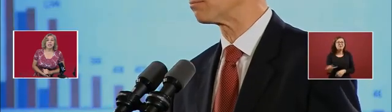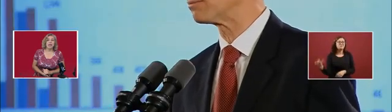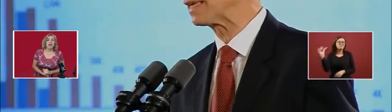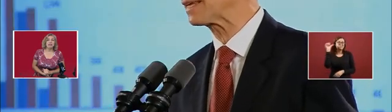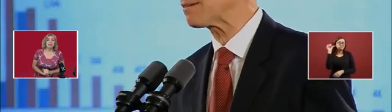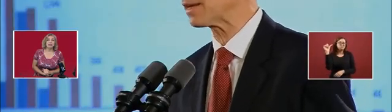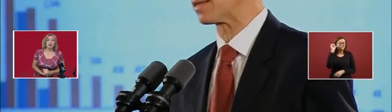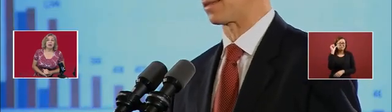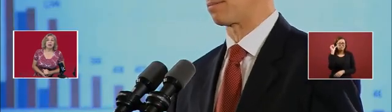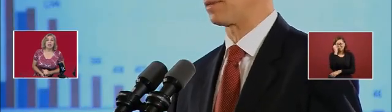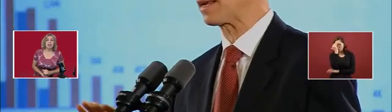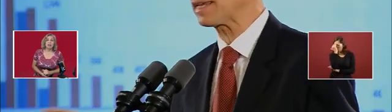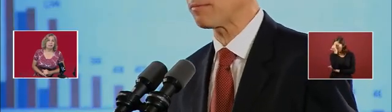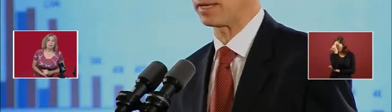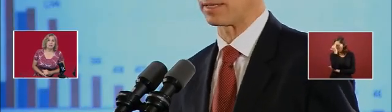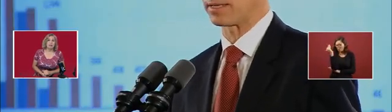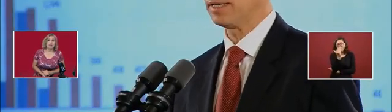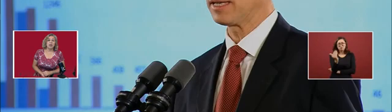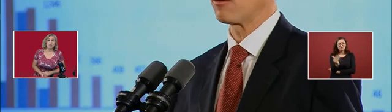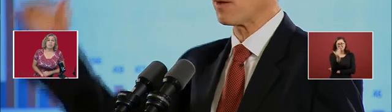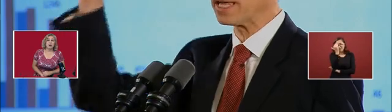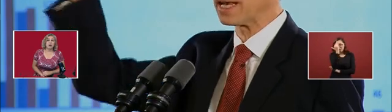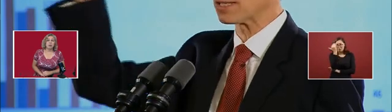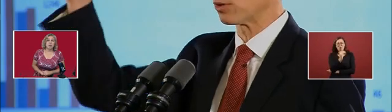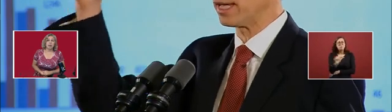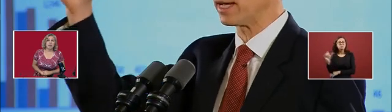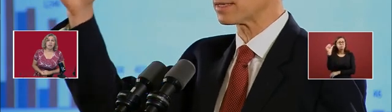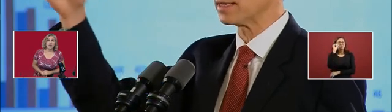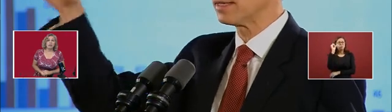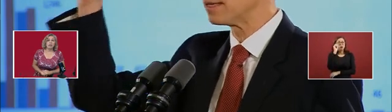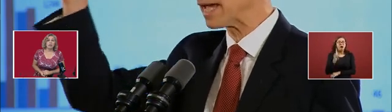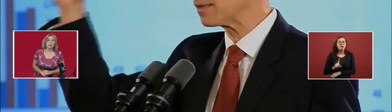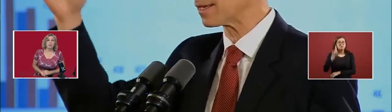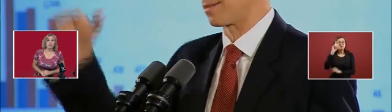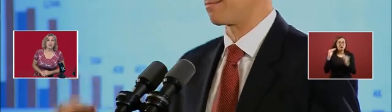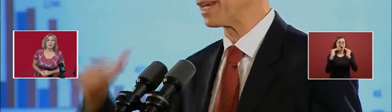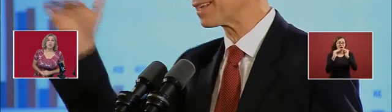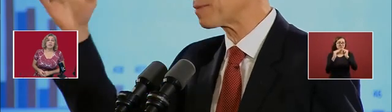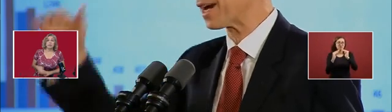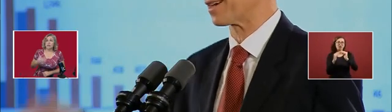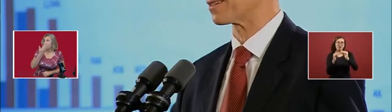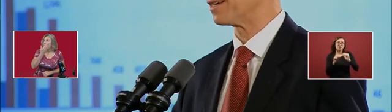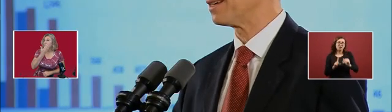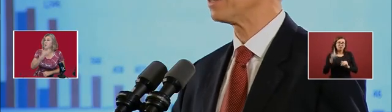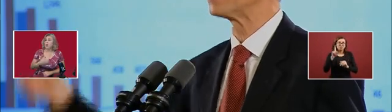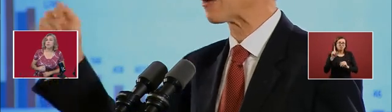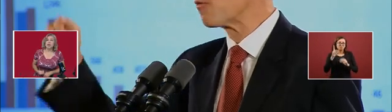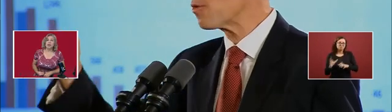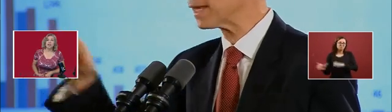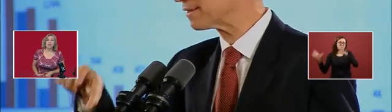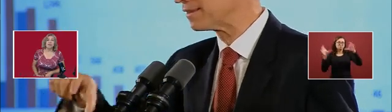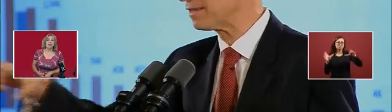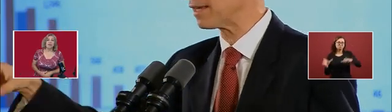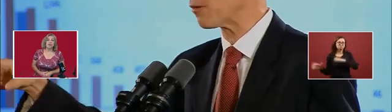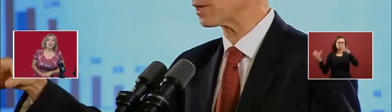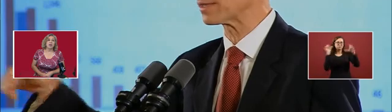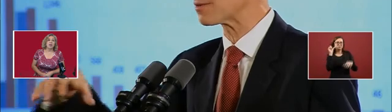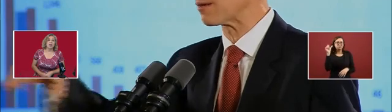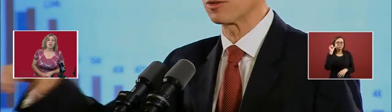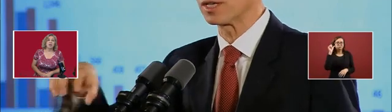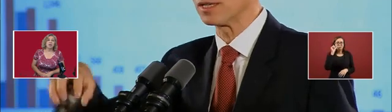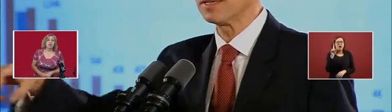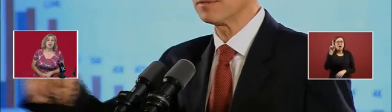deposits. It doesn't even have to be a big deposit. Like if you leave a little plate of water